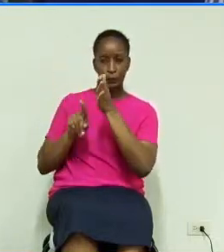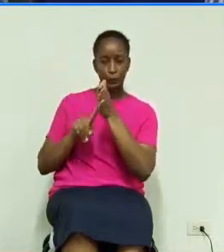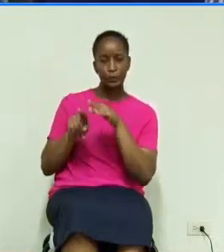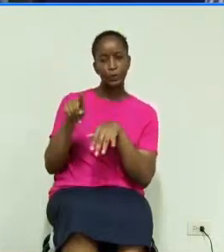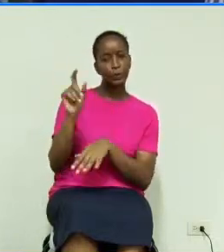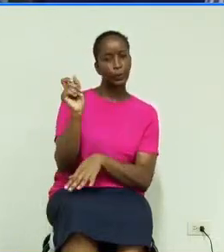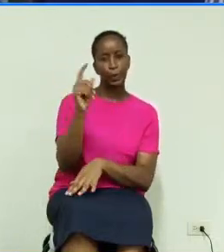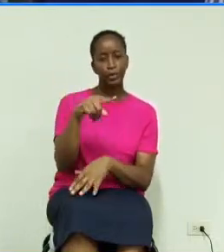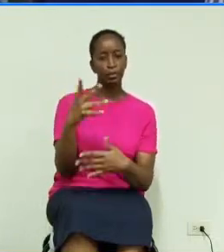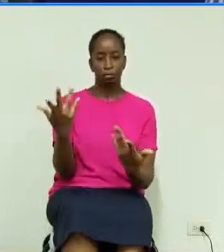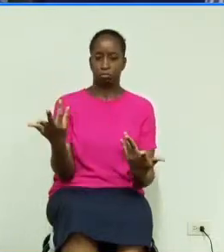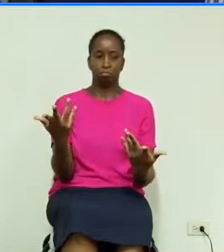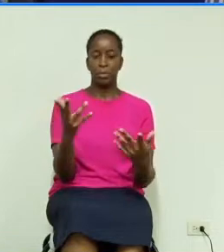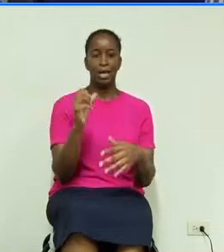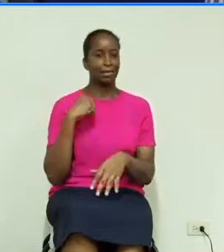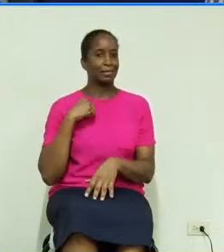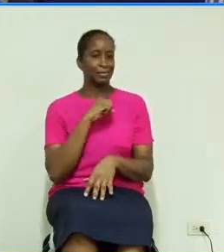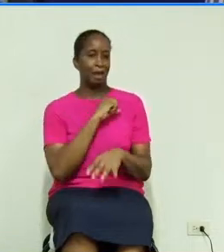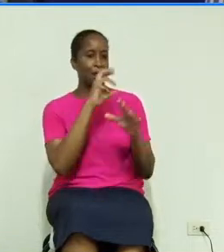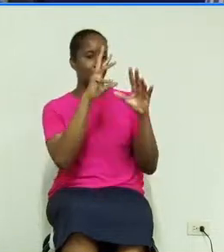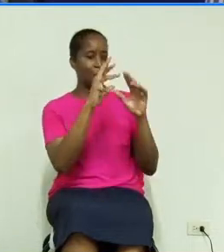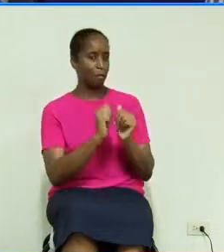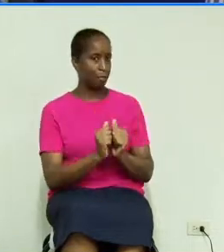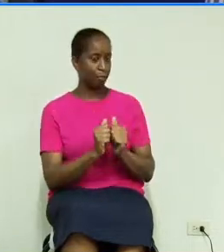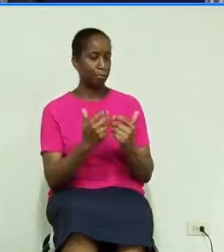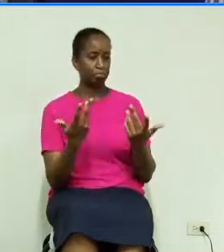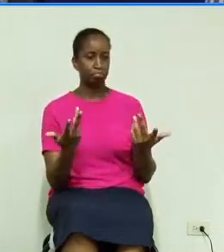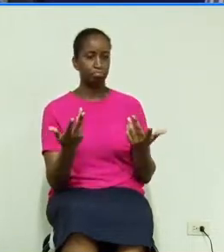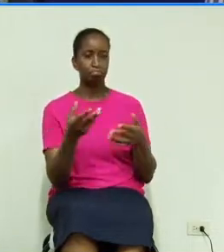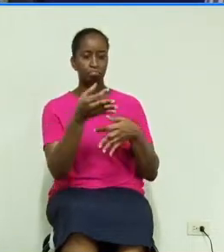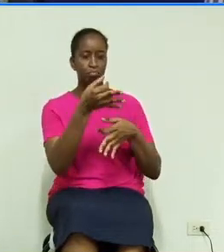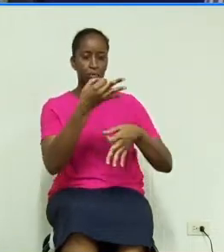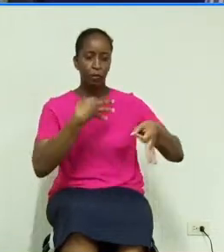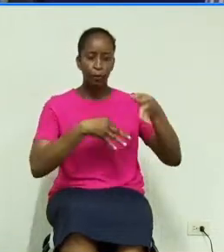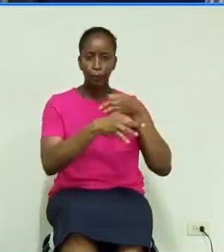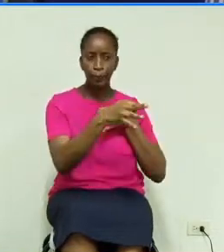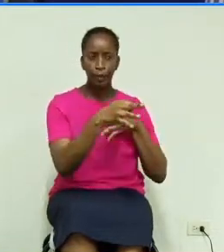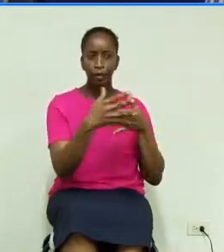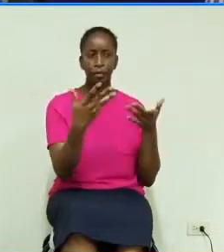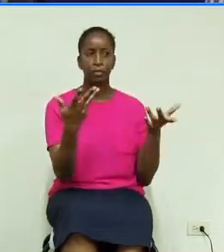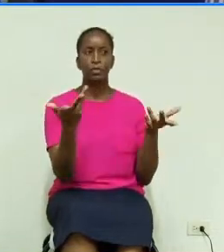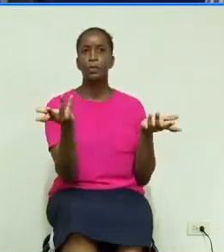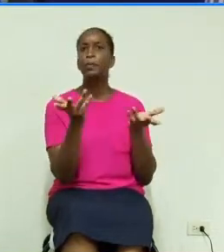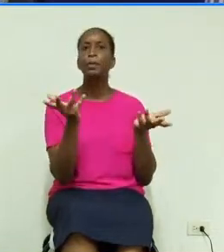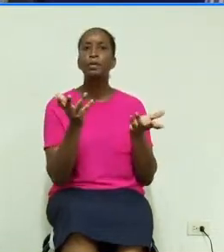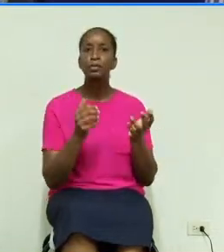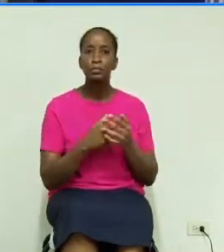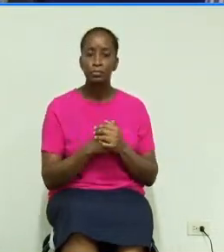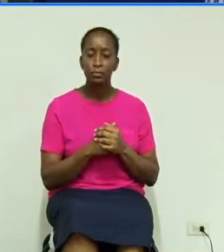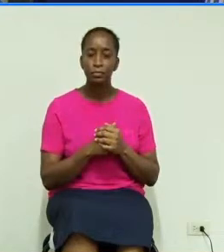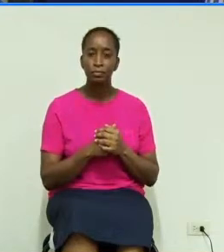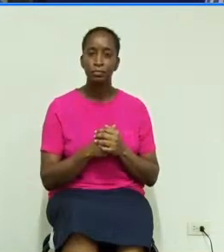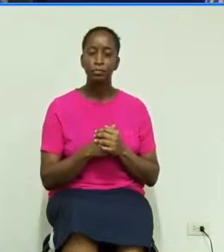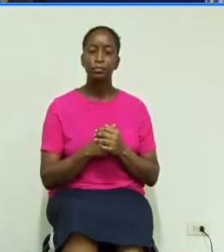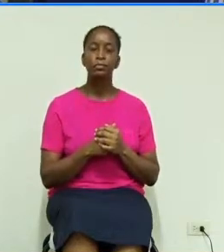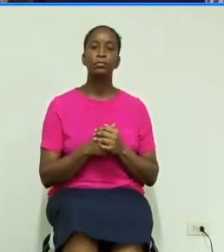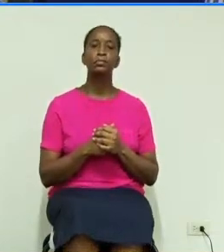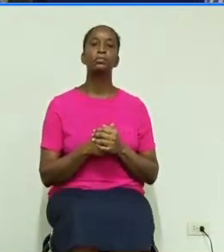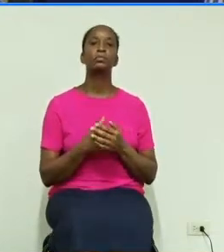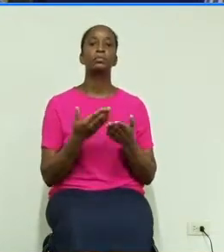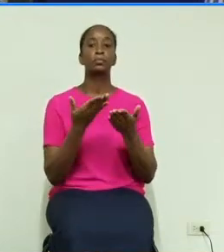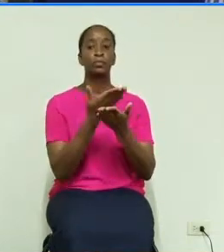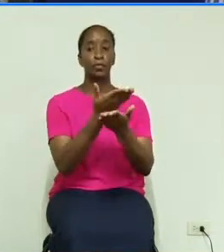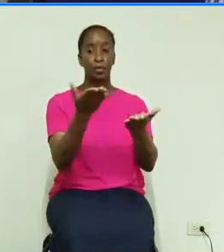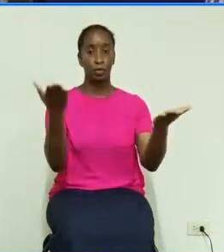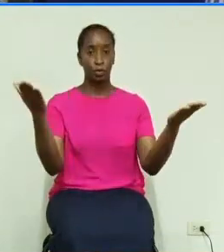our system to ensure what our current system holds? To our audience,